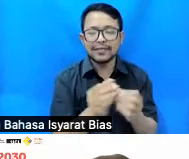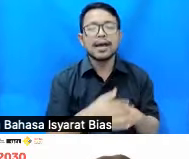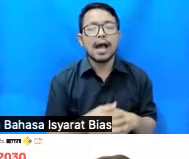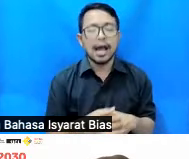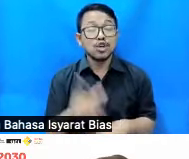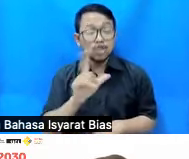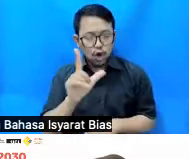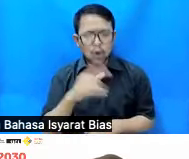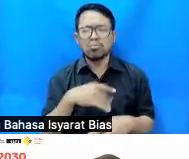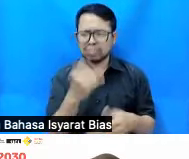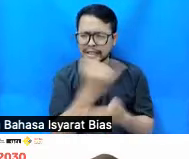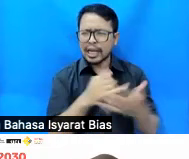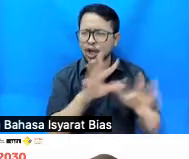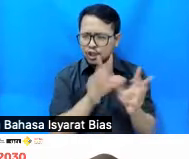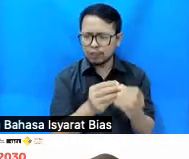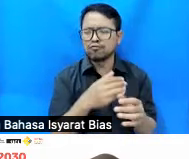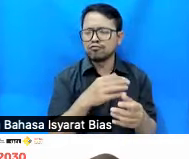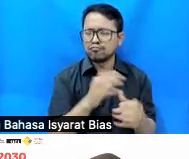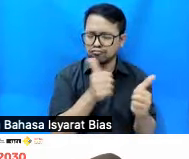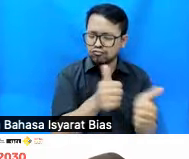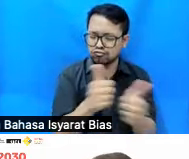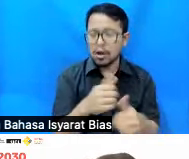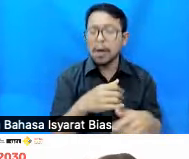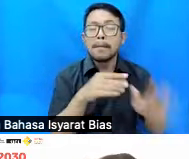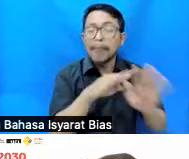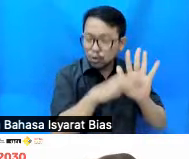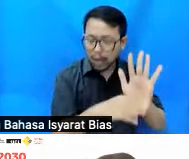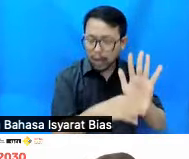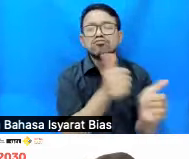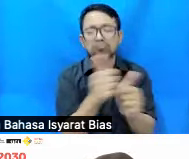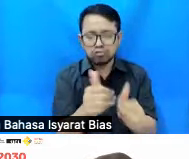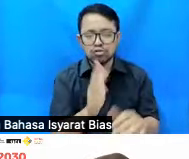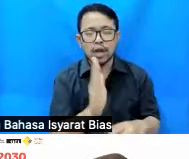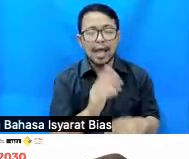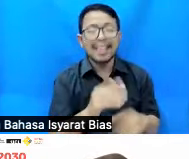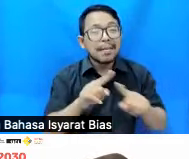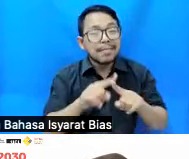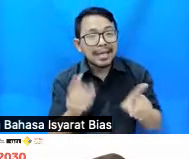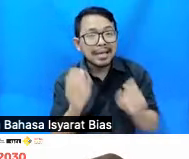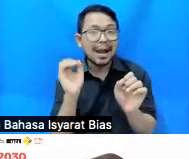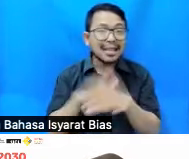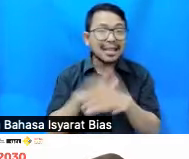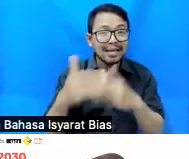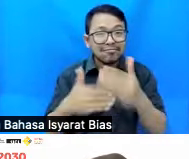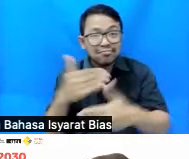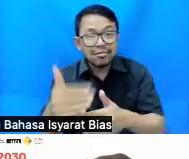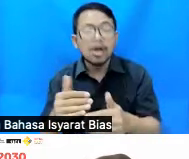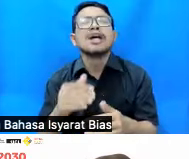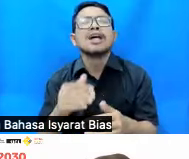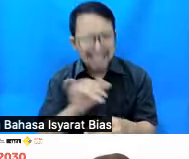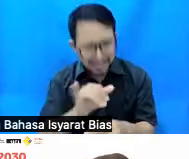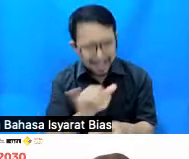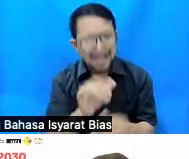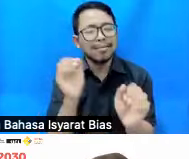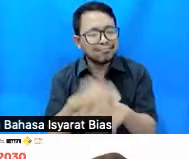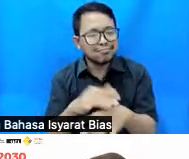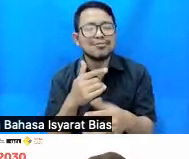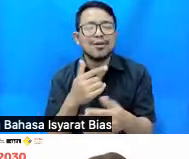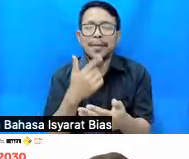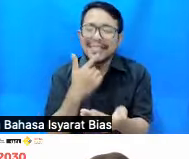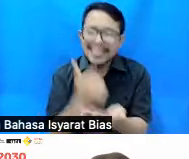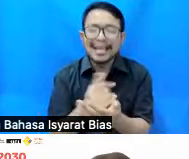regulations, but the quality of the implementation is so important as well. So this means making sure that stakeholders who are working